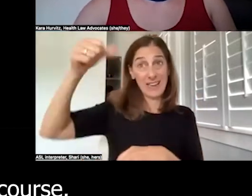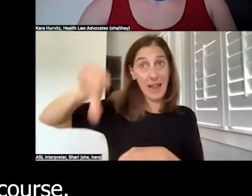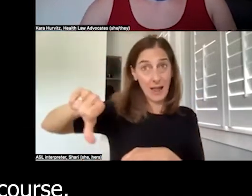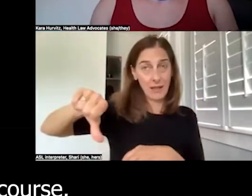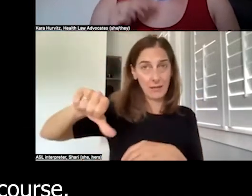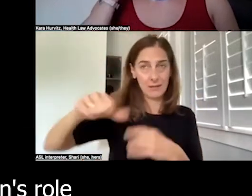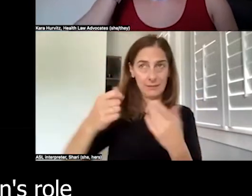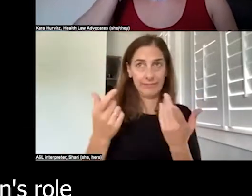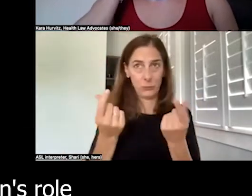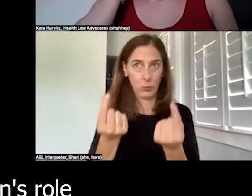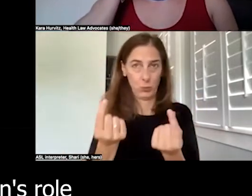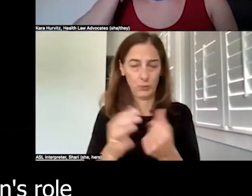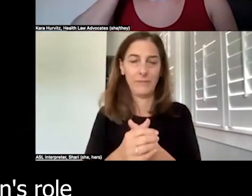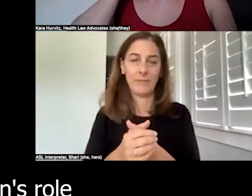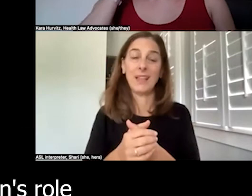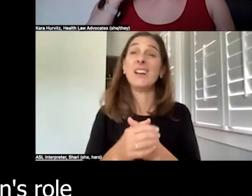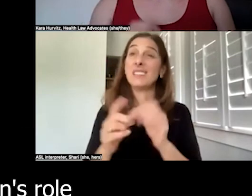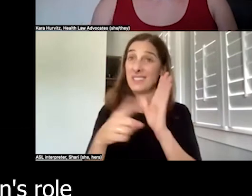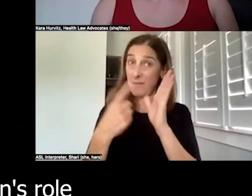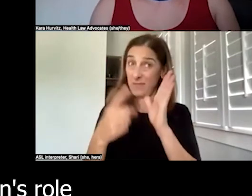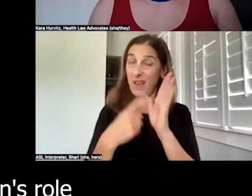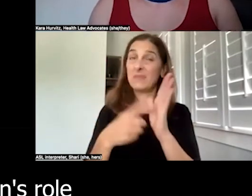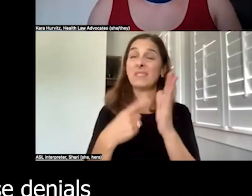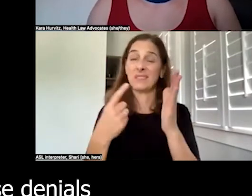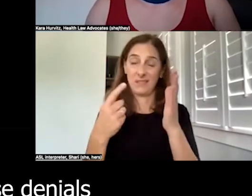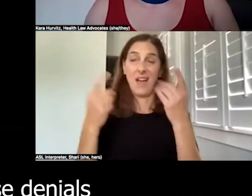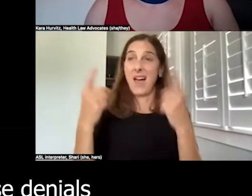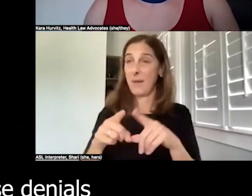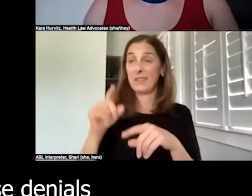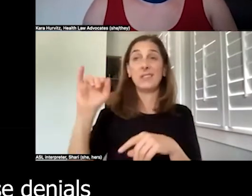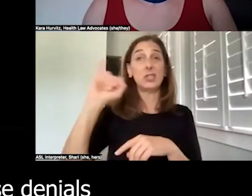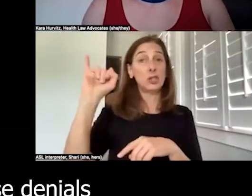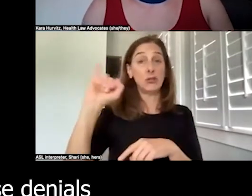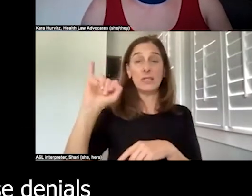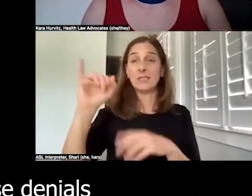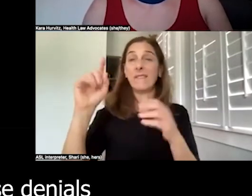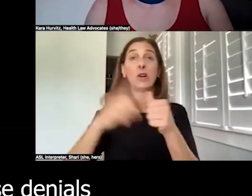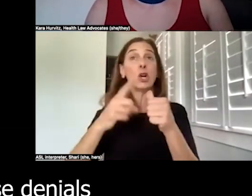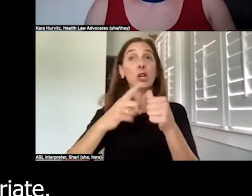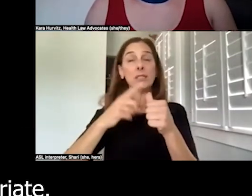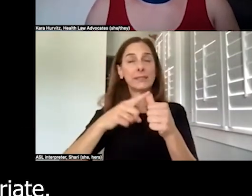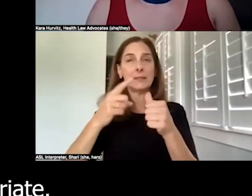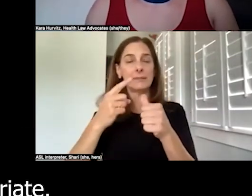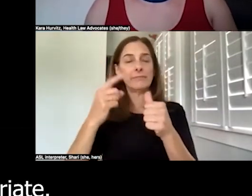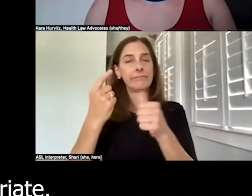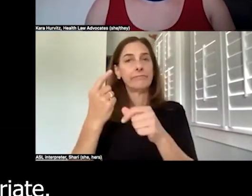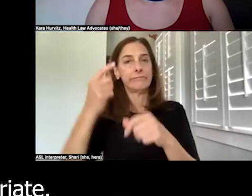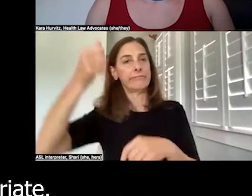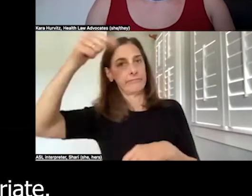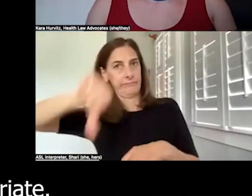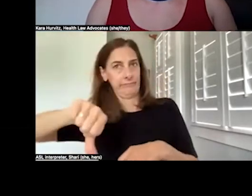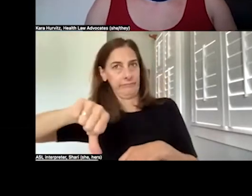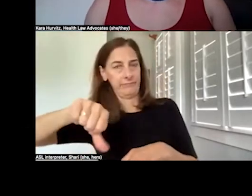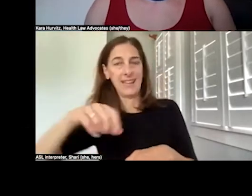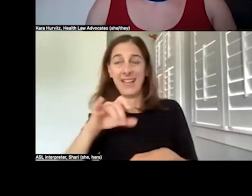matter of course. And part of my organization's role is to help people appeal those denials when they're not